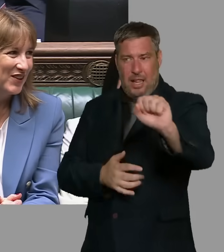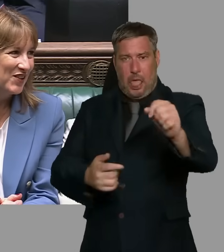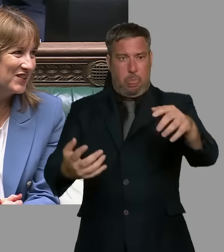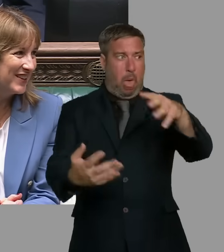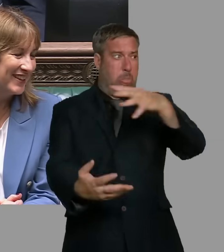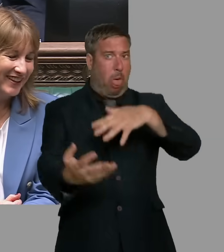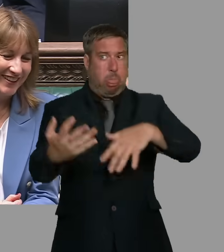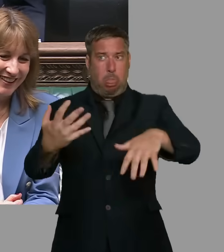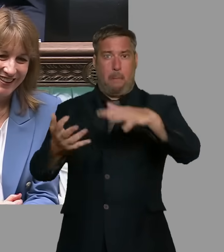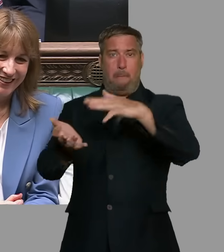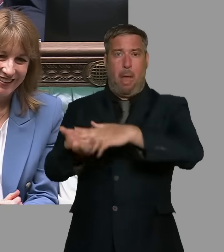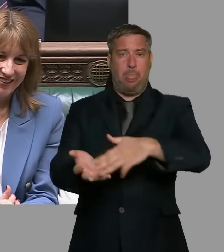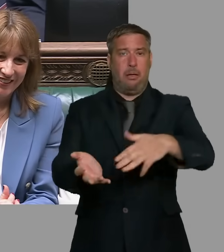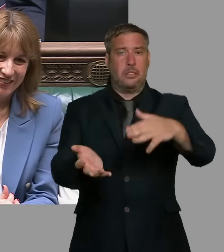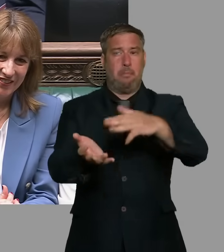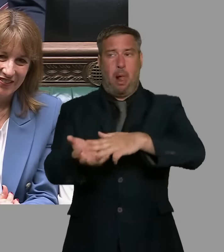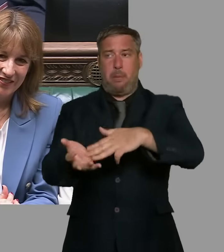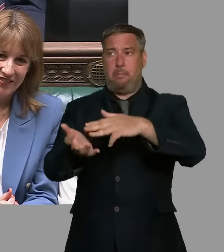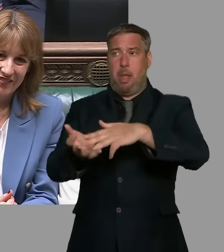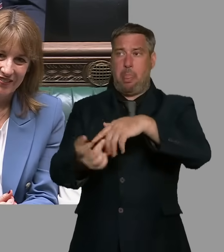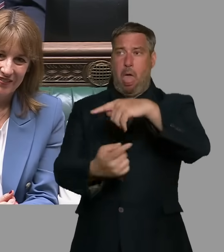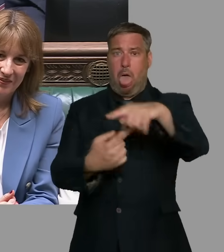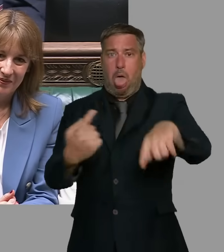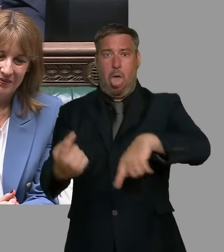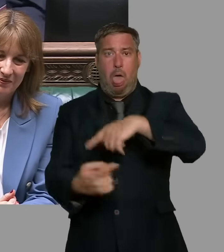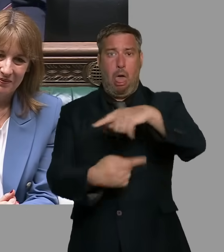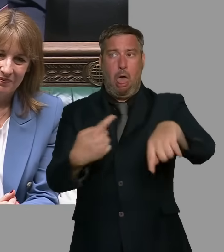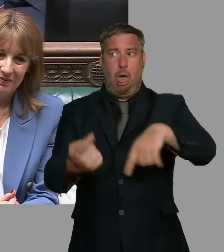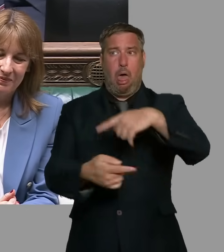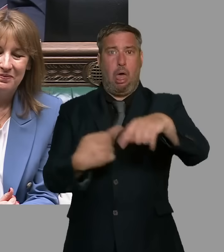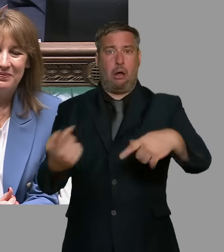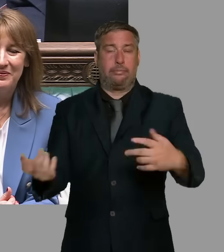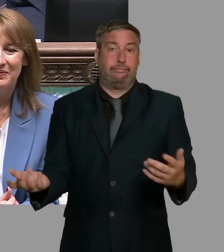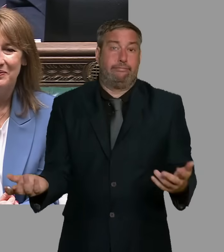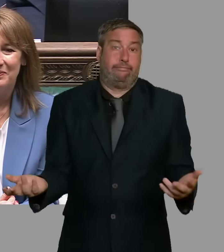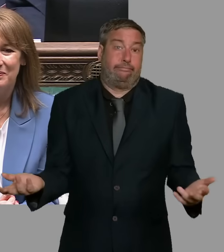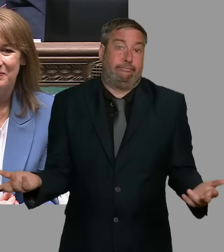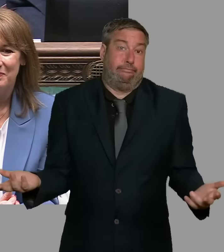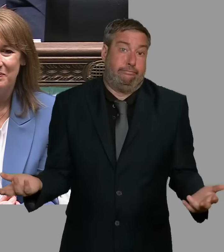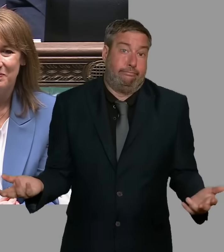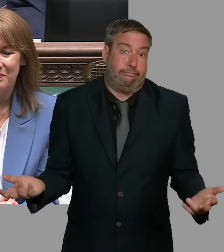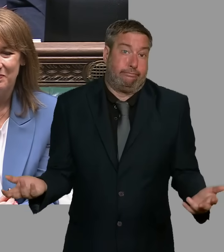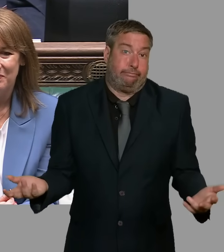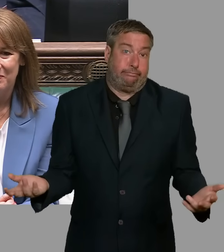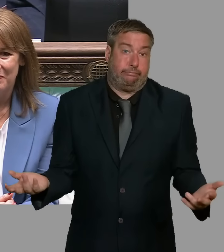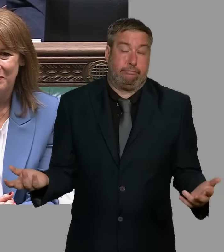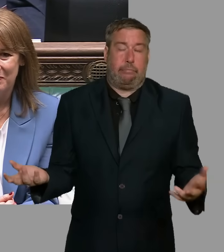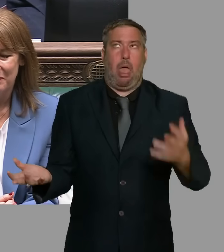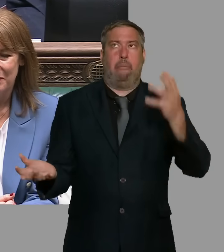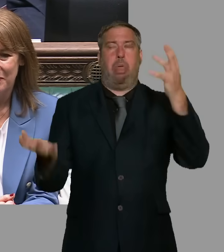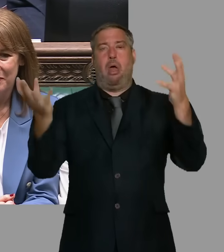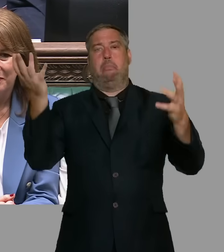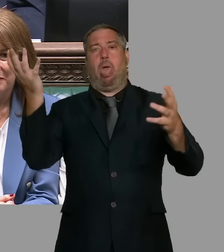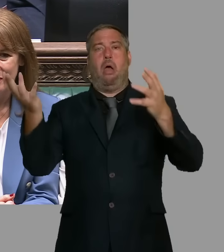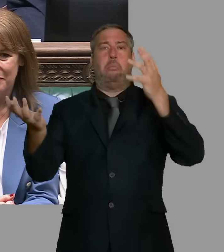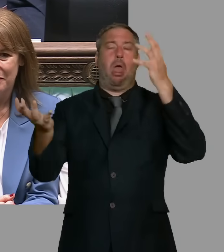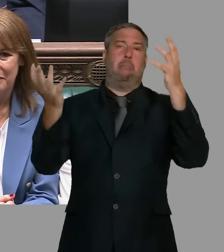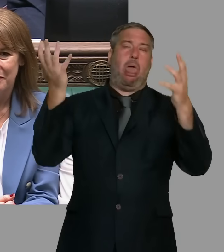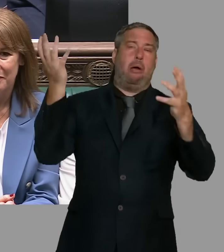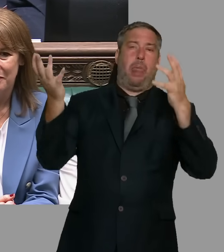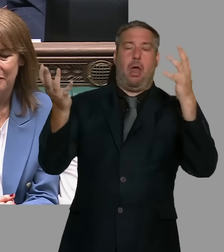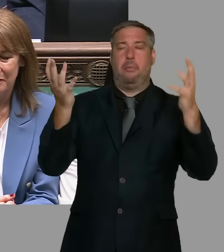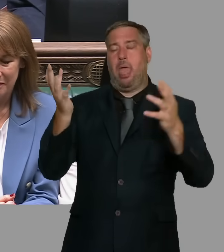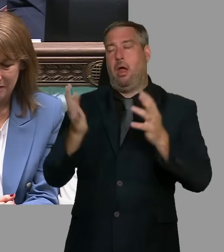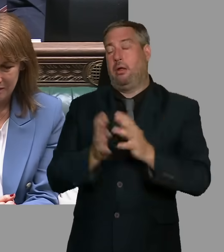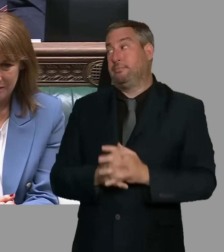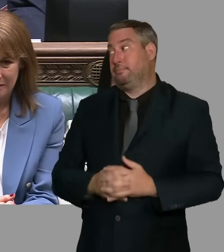this noise from the arsonists whilst we're putting out the fires that they left behind. Interest rates and waiting lists,